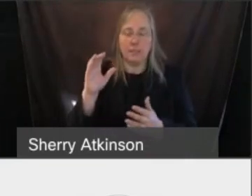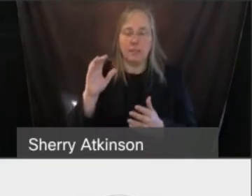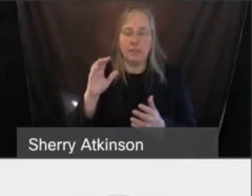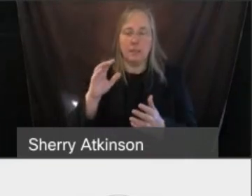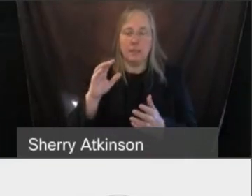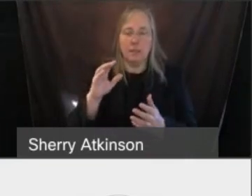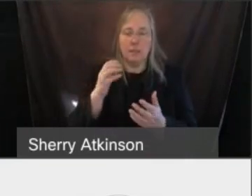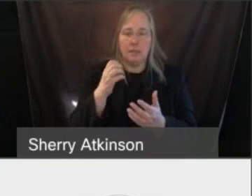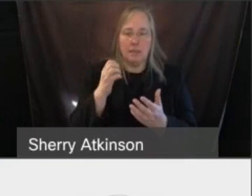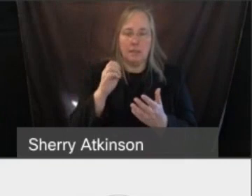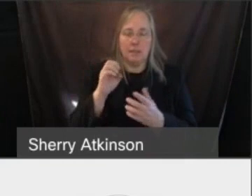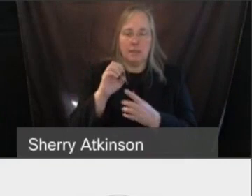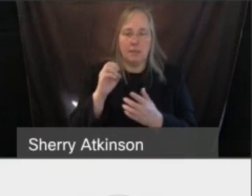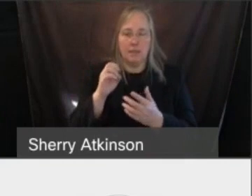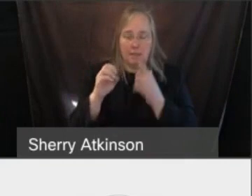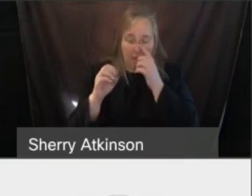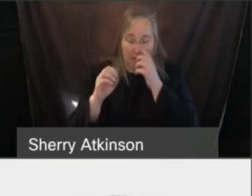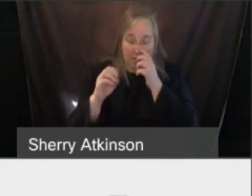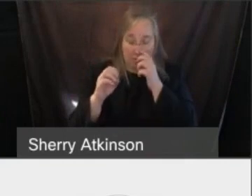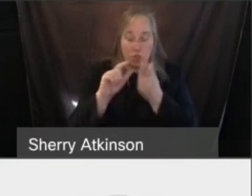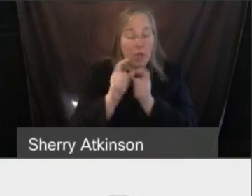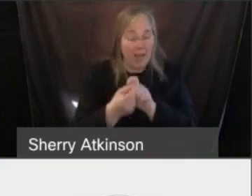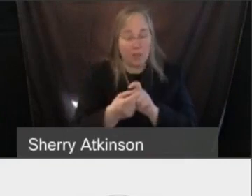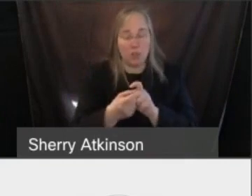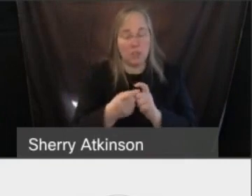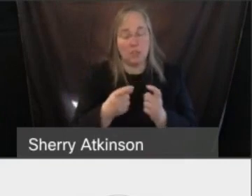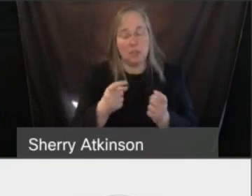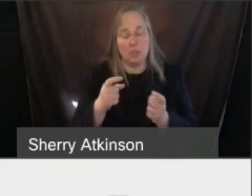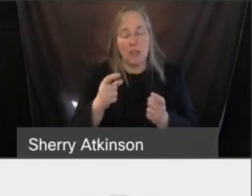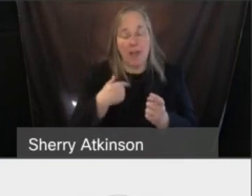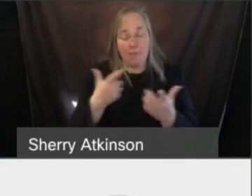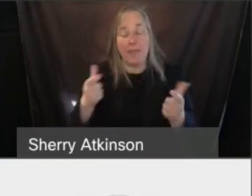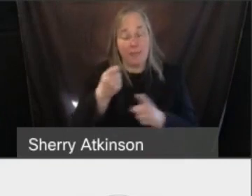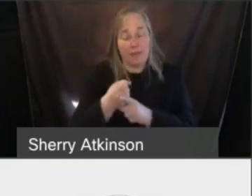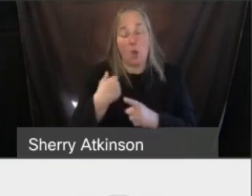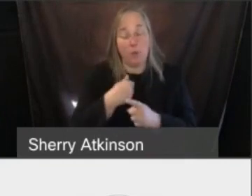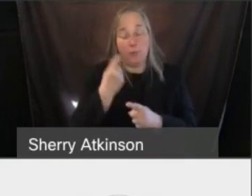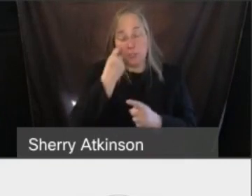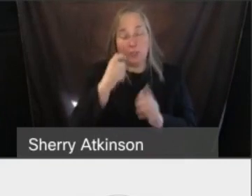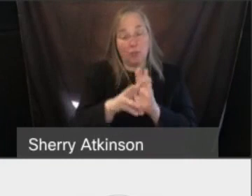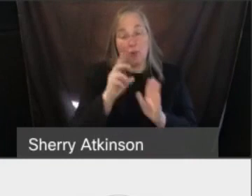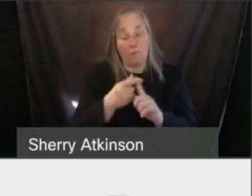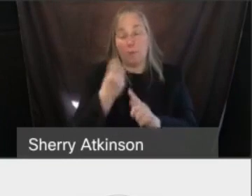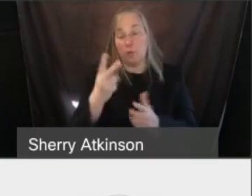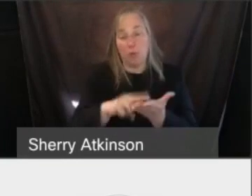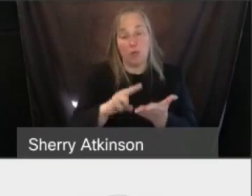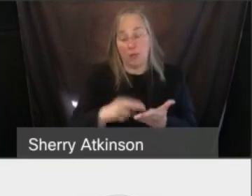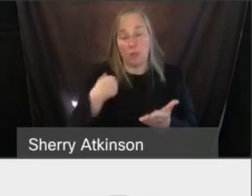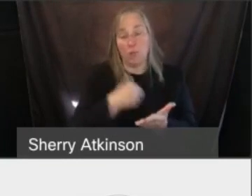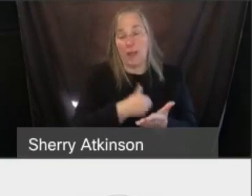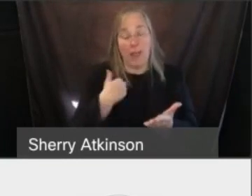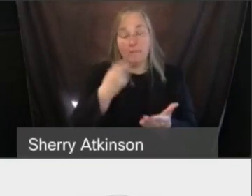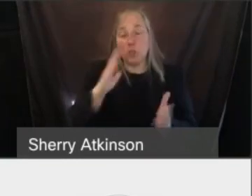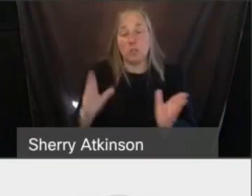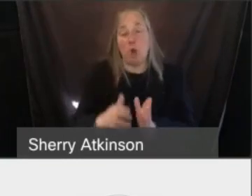on what can and can't be done. And in fact, we've just withdrawn from 2 contracts that we had for these